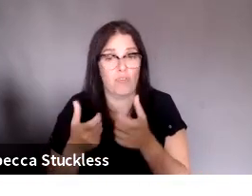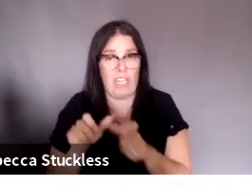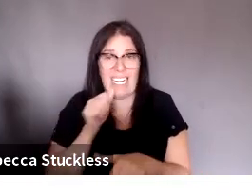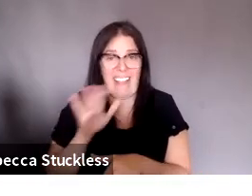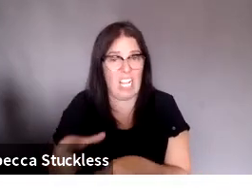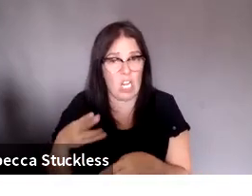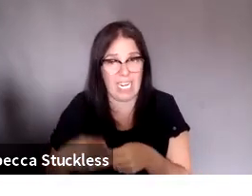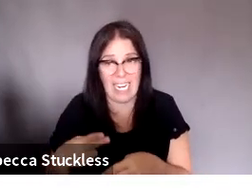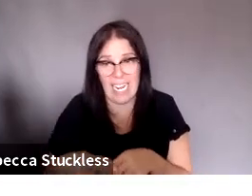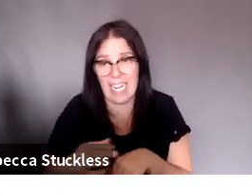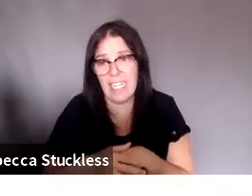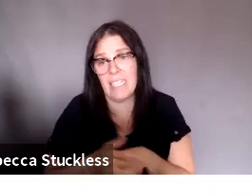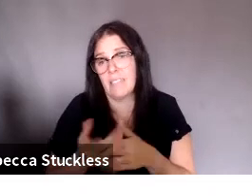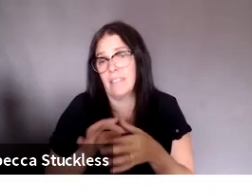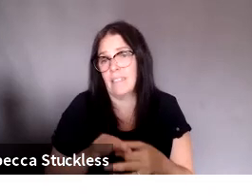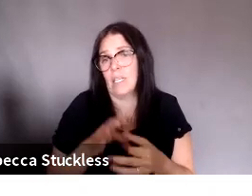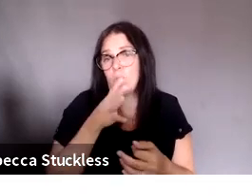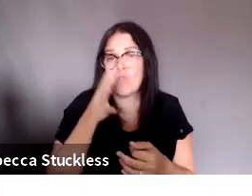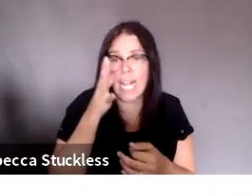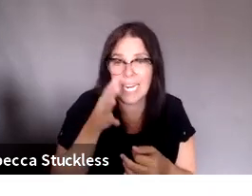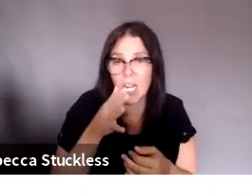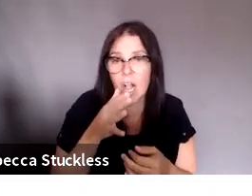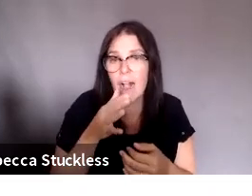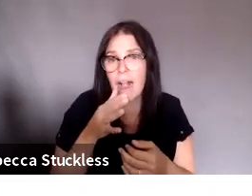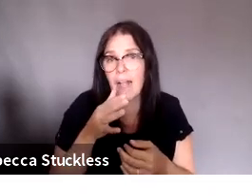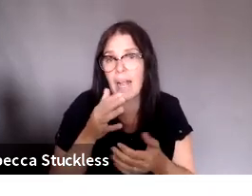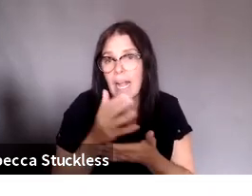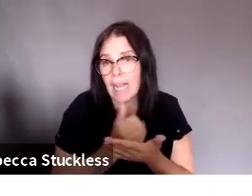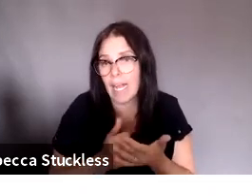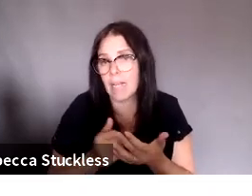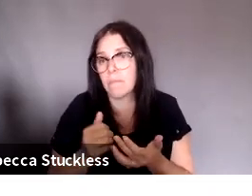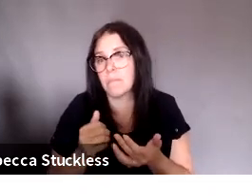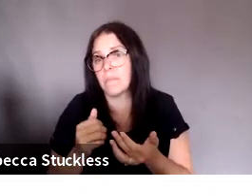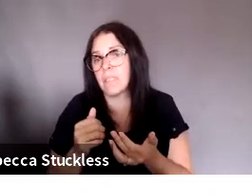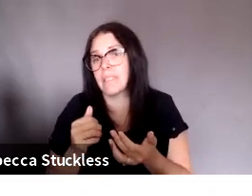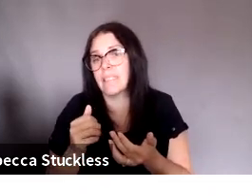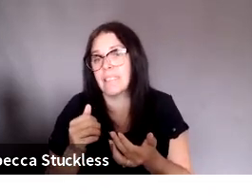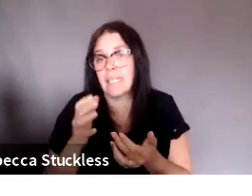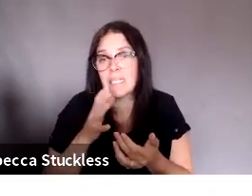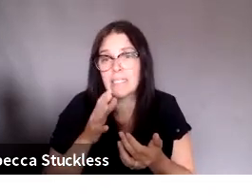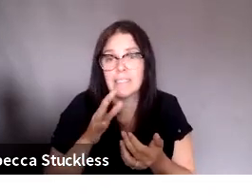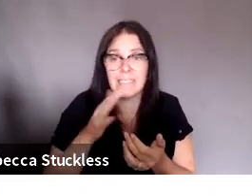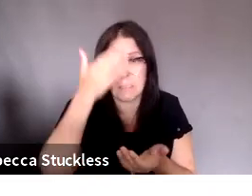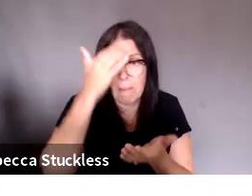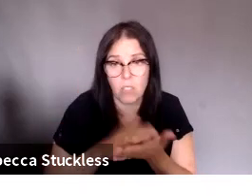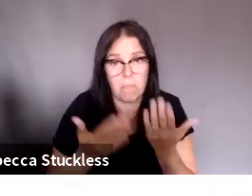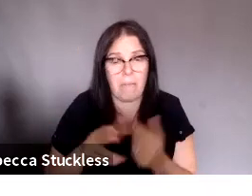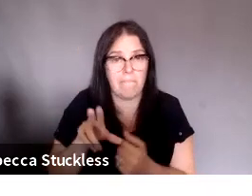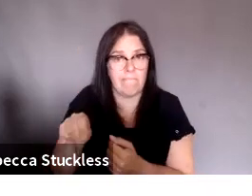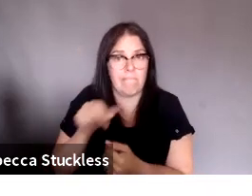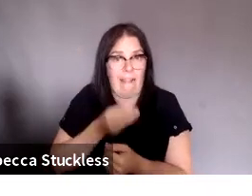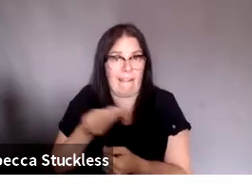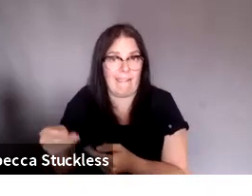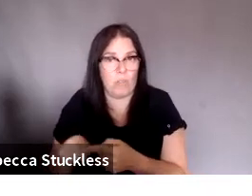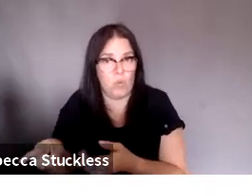into conversations of parental income or spousal income that may be denied to a learner. Absolutely, Lisa. Big conversations. Yeah.